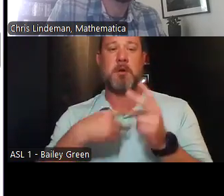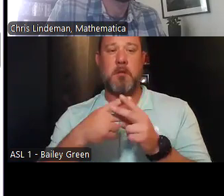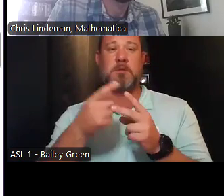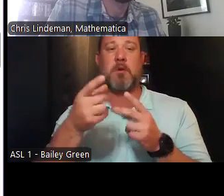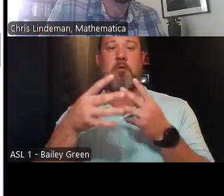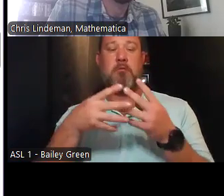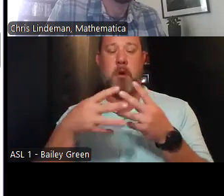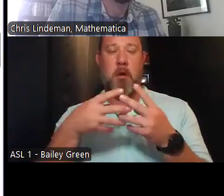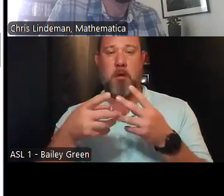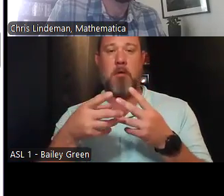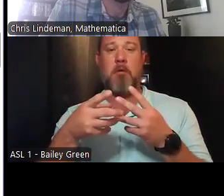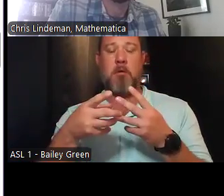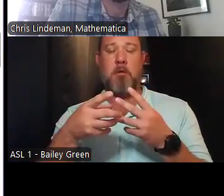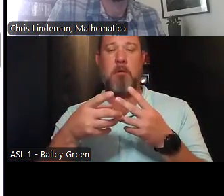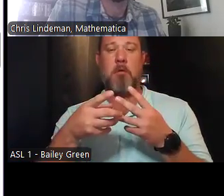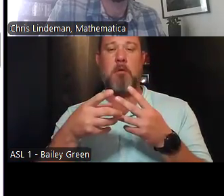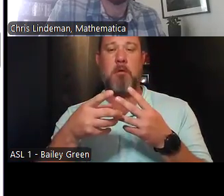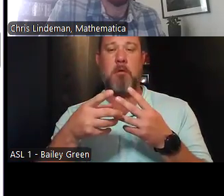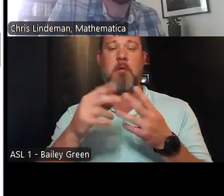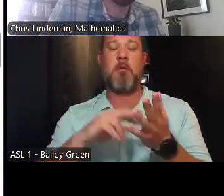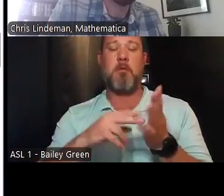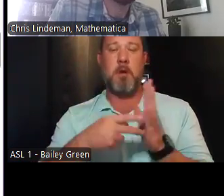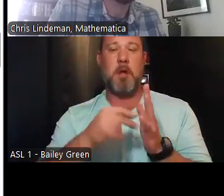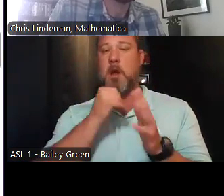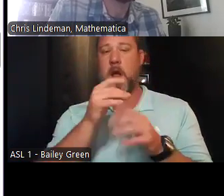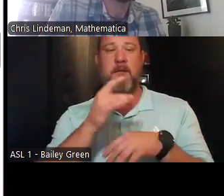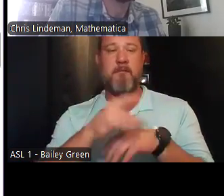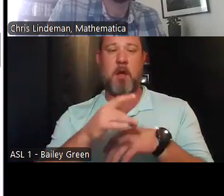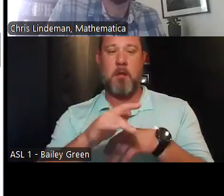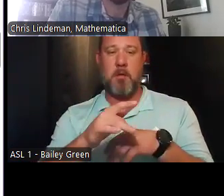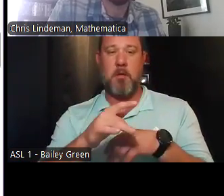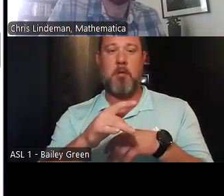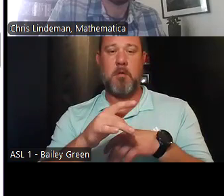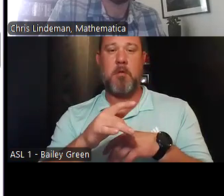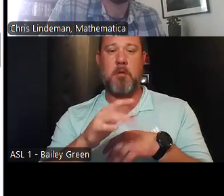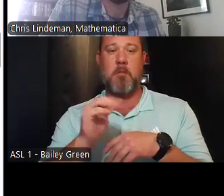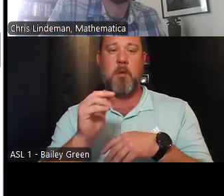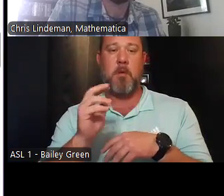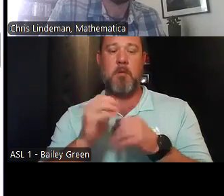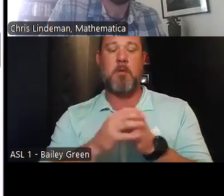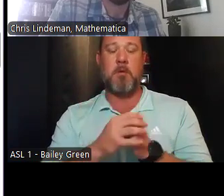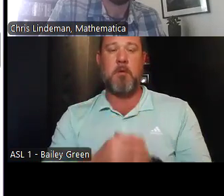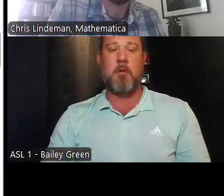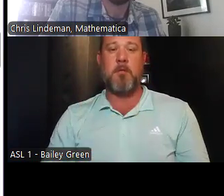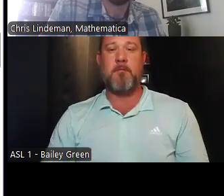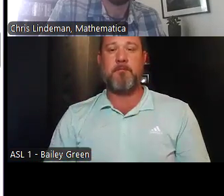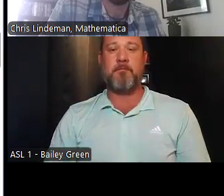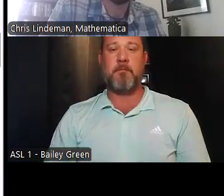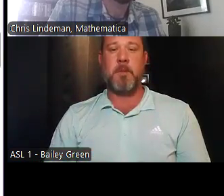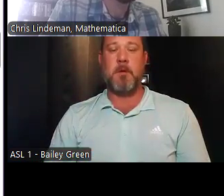gray, or faded gray here, indicating that they are not available for residents of Mono County.